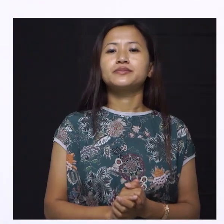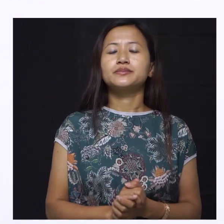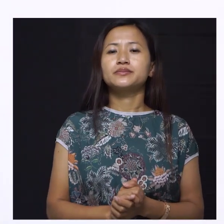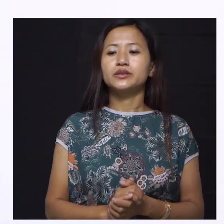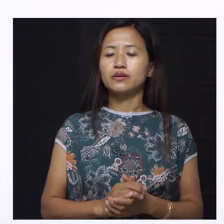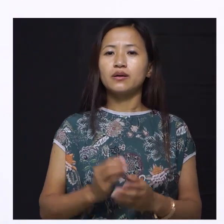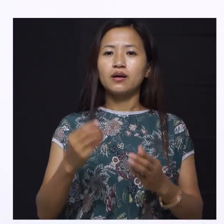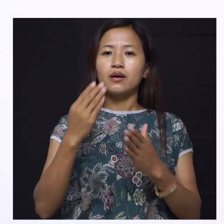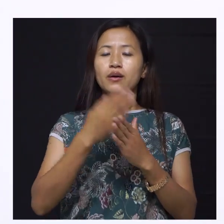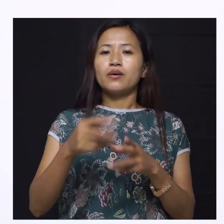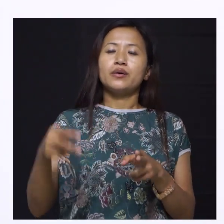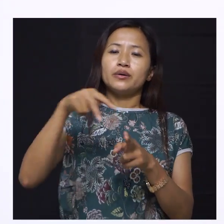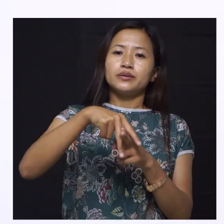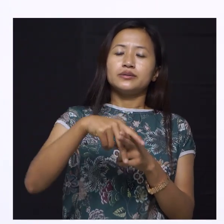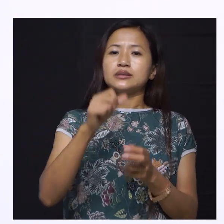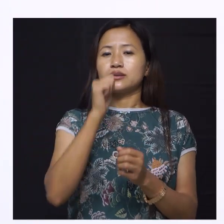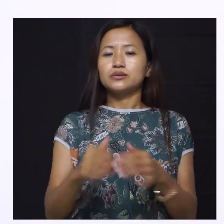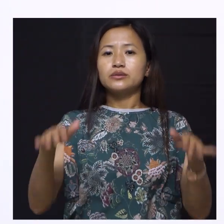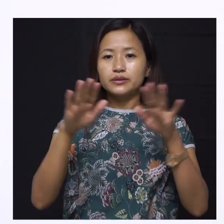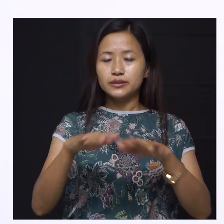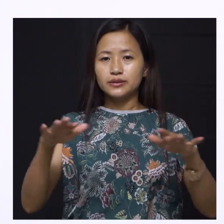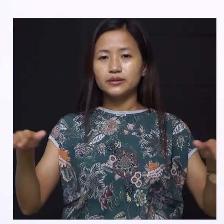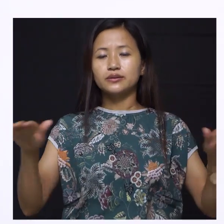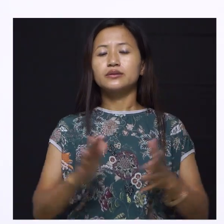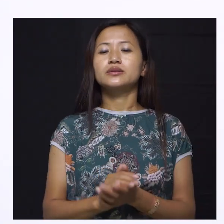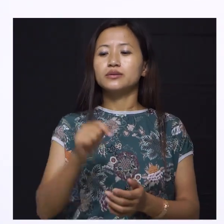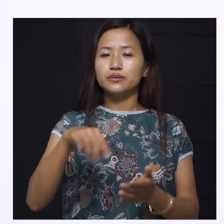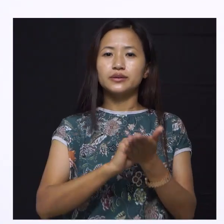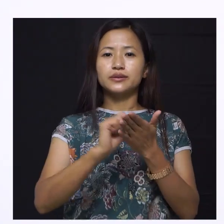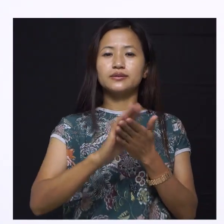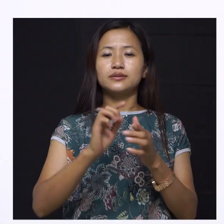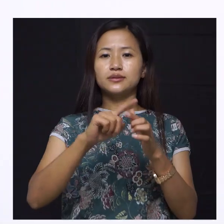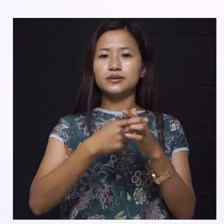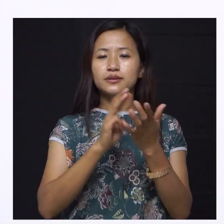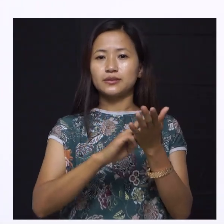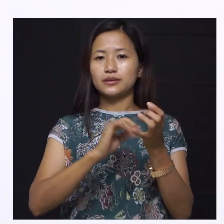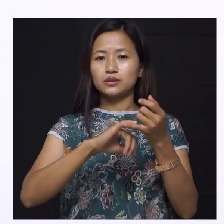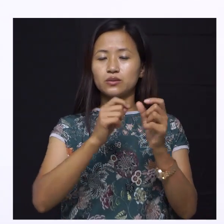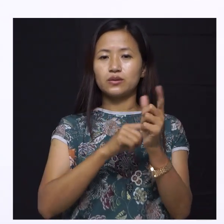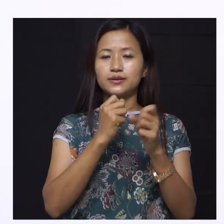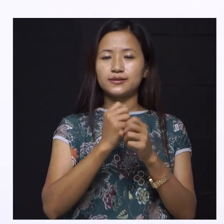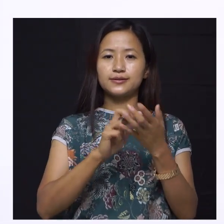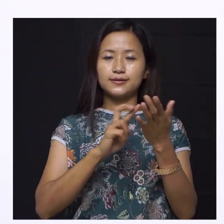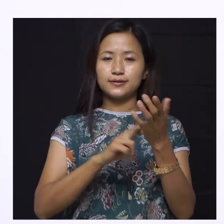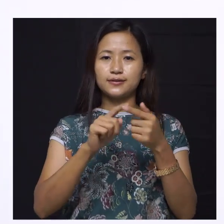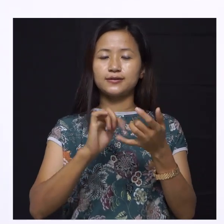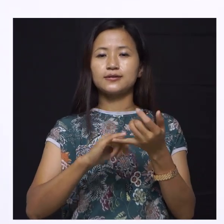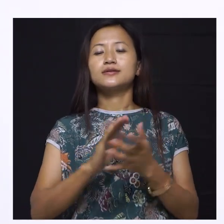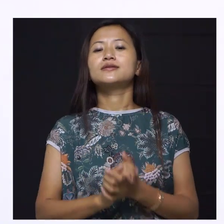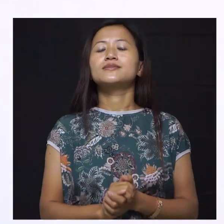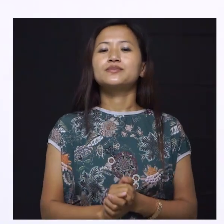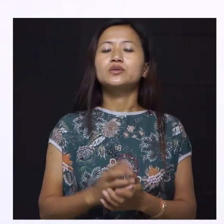Riders to the Sea is written by James Singh. Our writer here is James Singh, and we will see how this